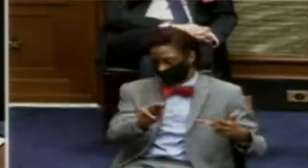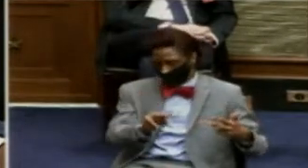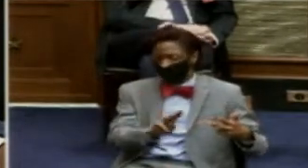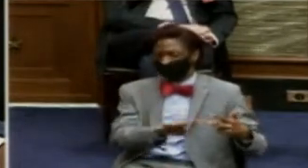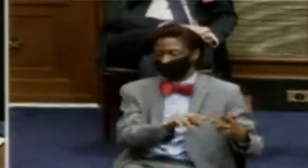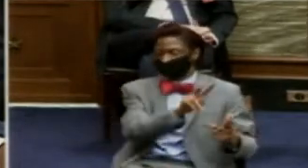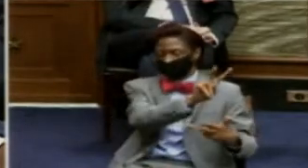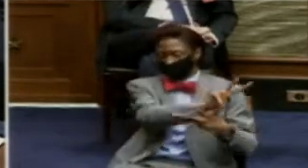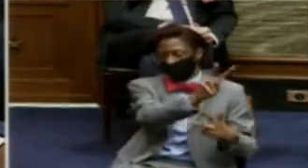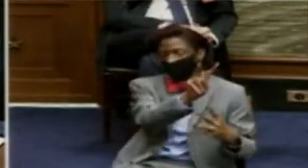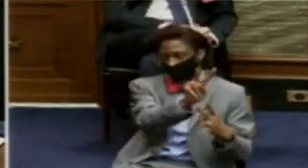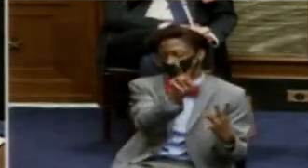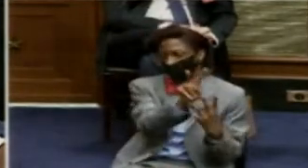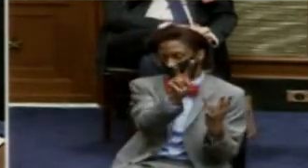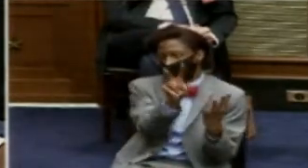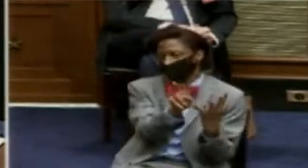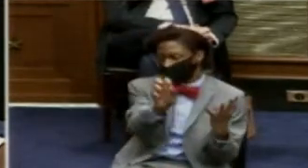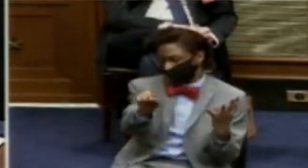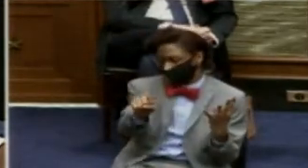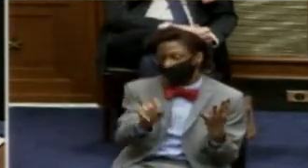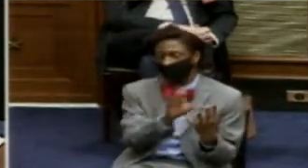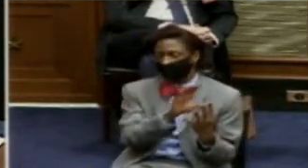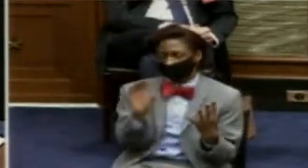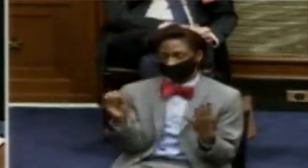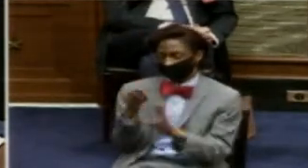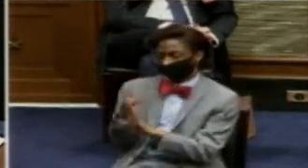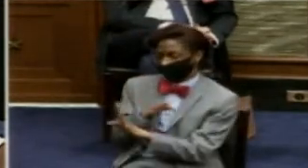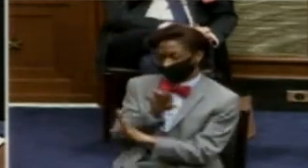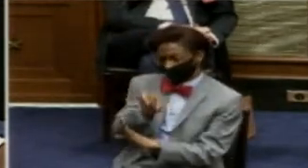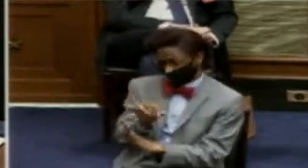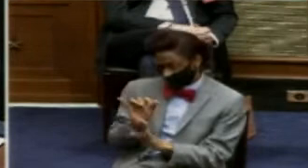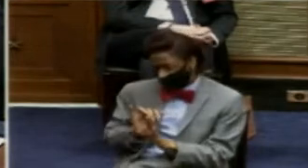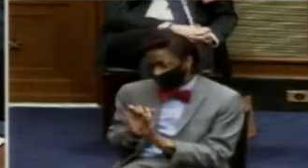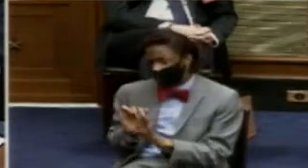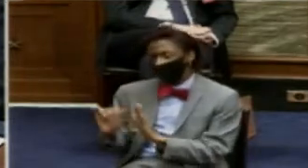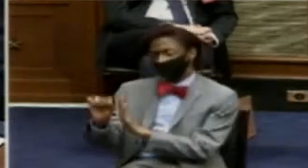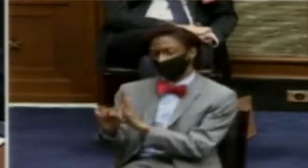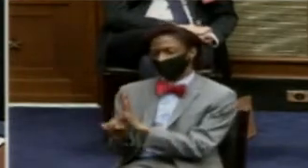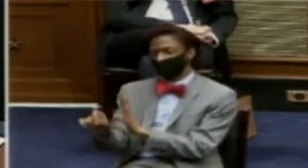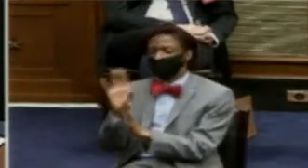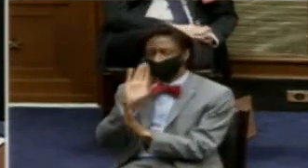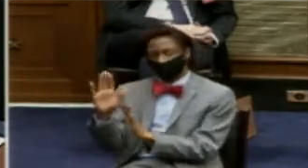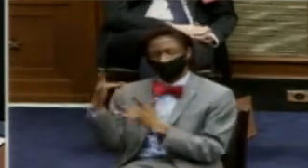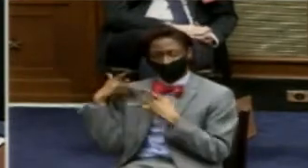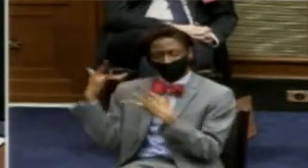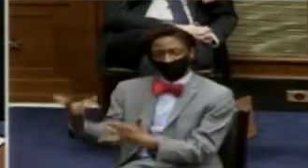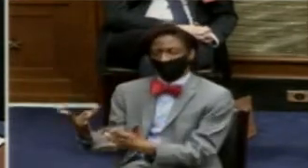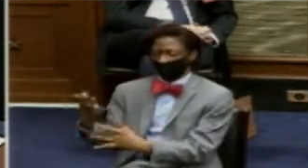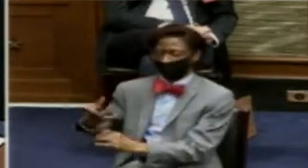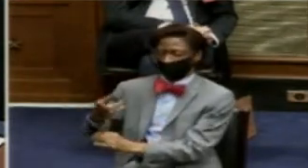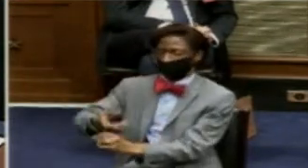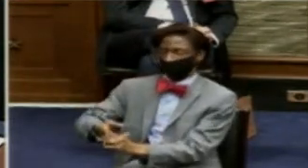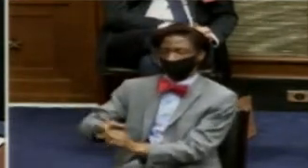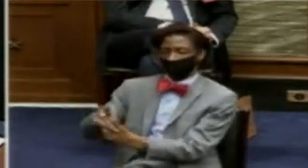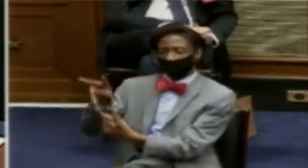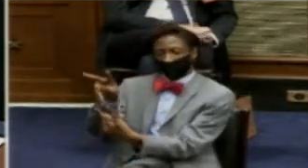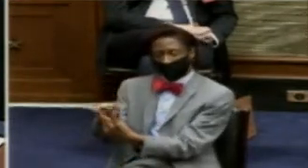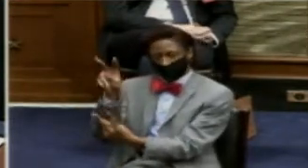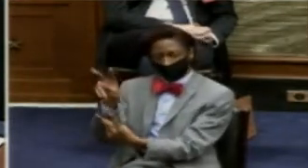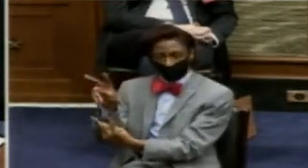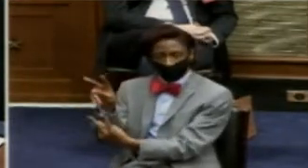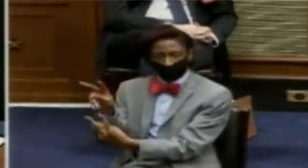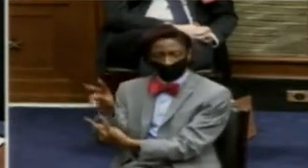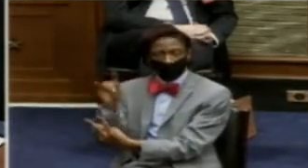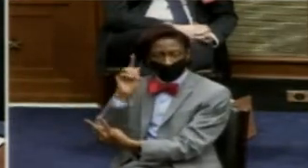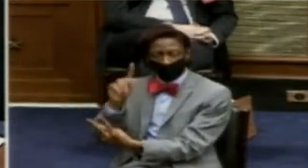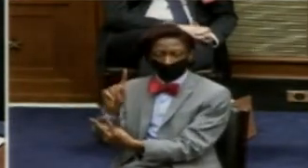as well. And even prior to that, states would often come in pairs or groupings in order